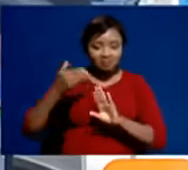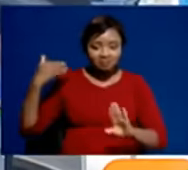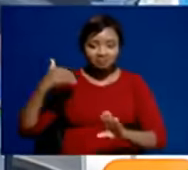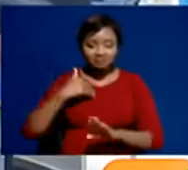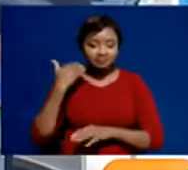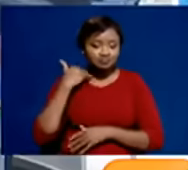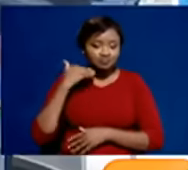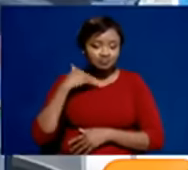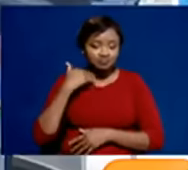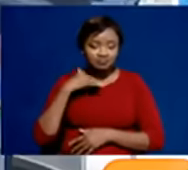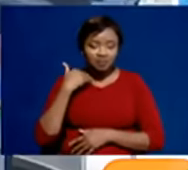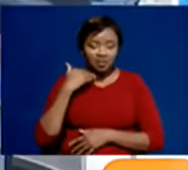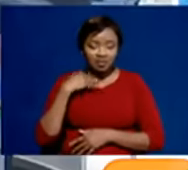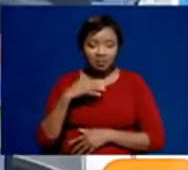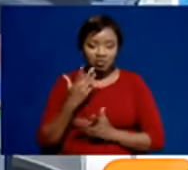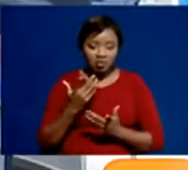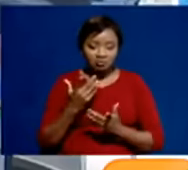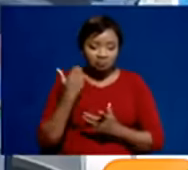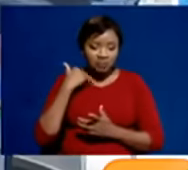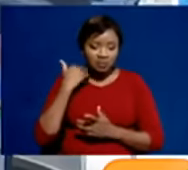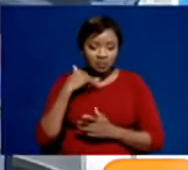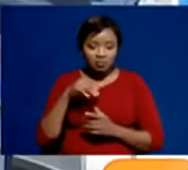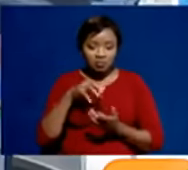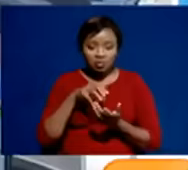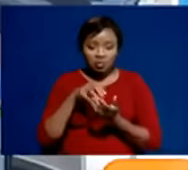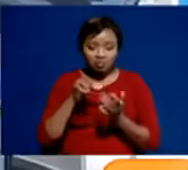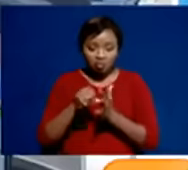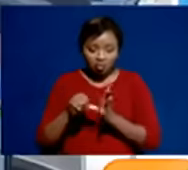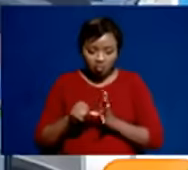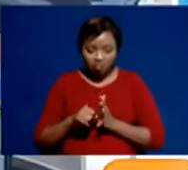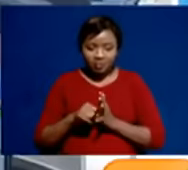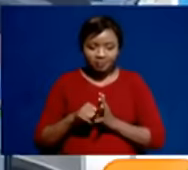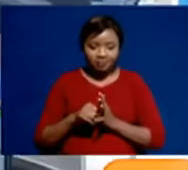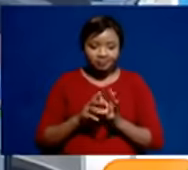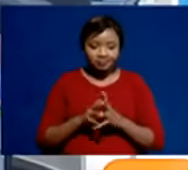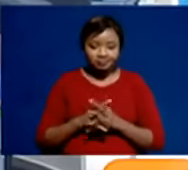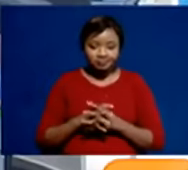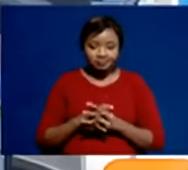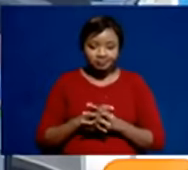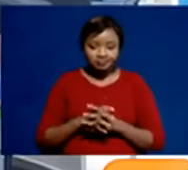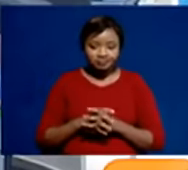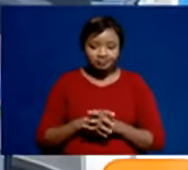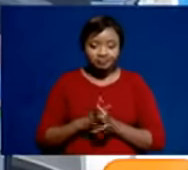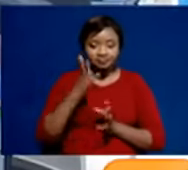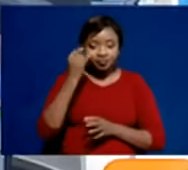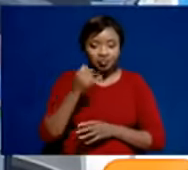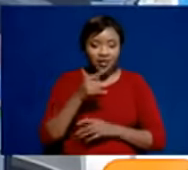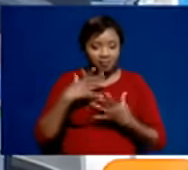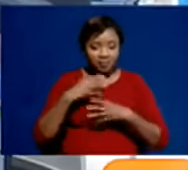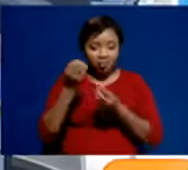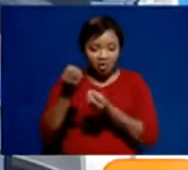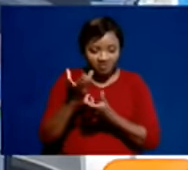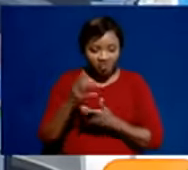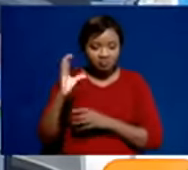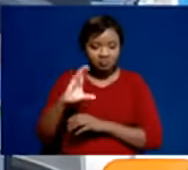to activities within Nairobi and Kiambu County areas. Sources close to the investigations into the Christmas Eve shootings revealed to Citizen